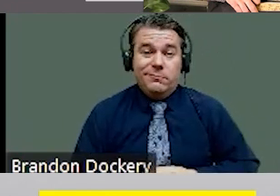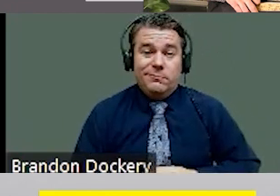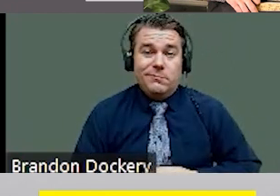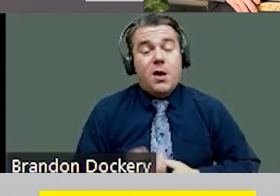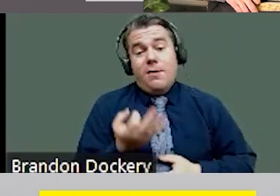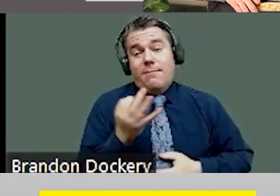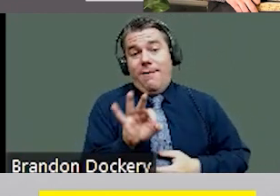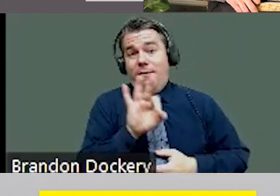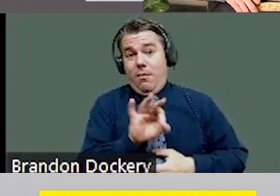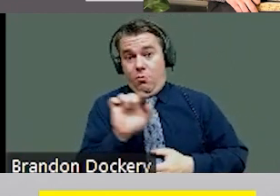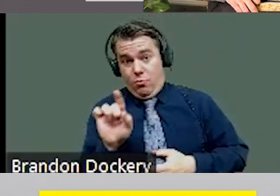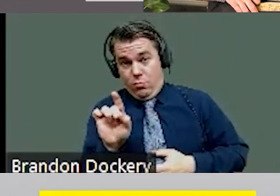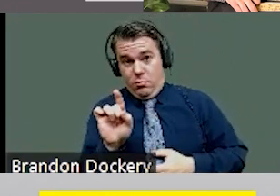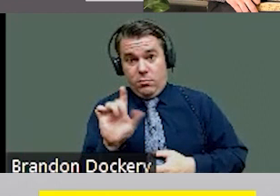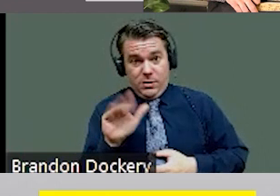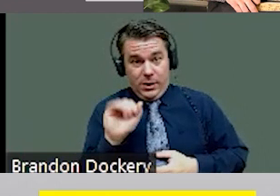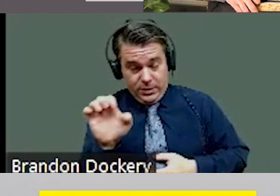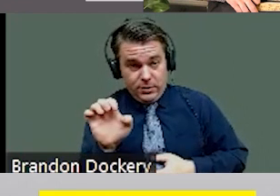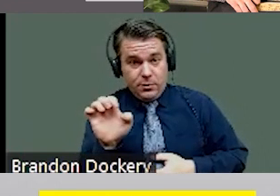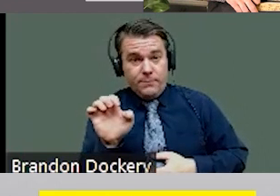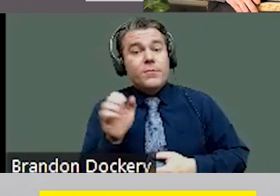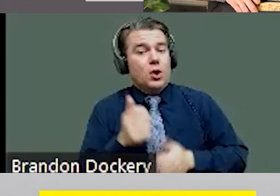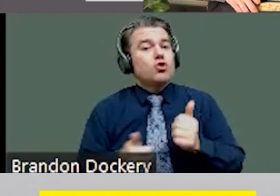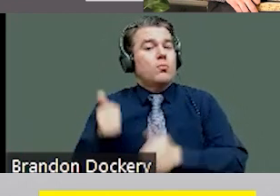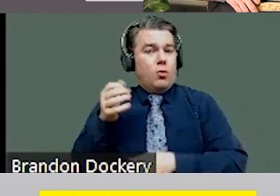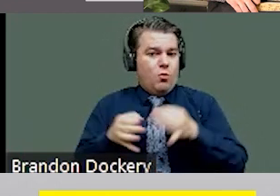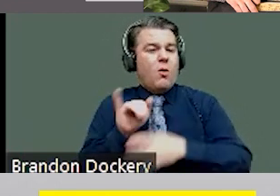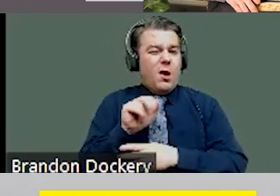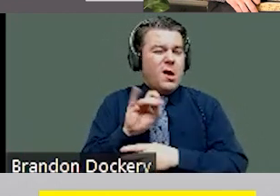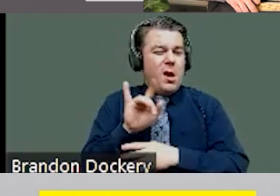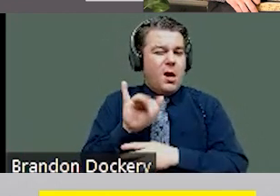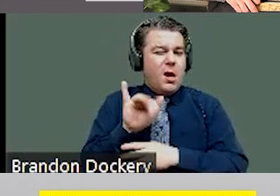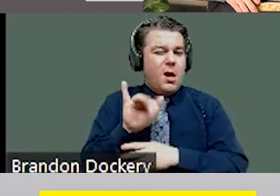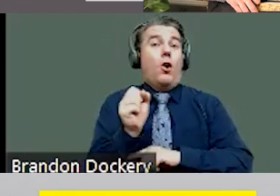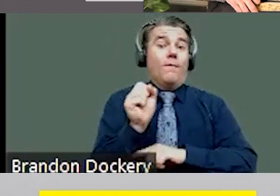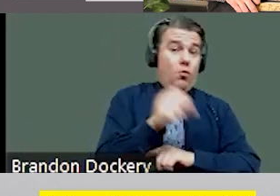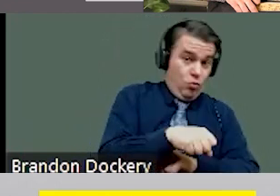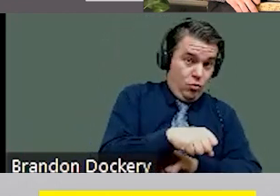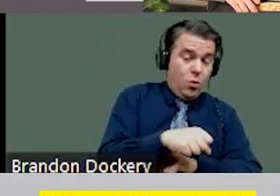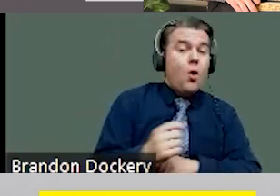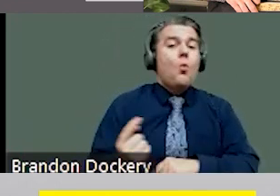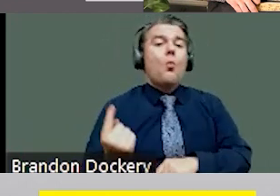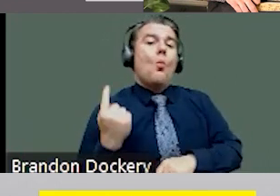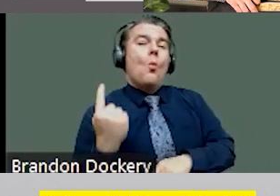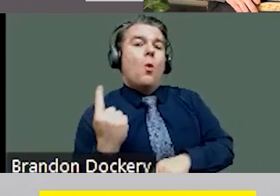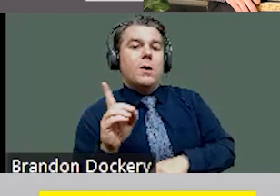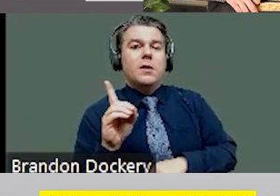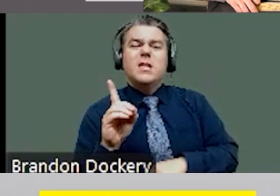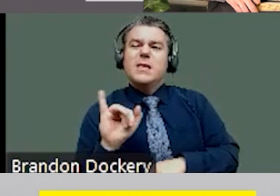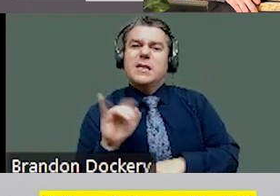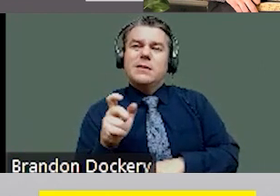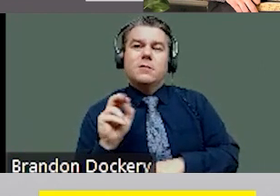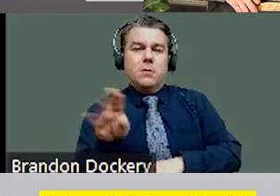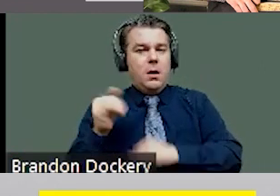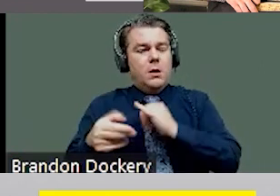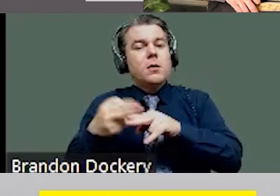In the 1991 case that the Supreme Court in Indiana overruled, one justice, Justice Dixon,